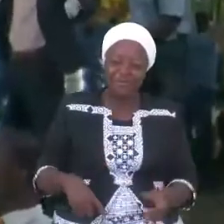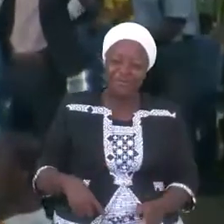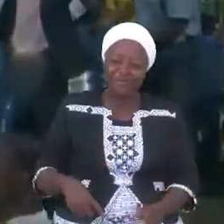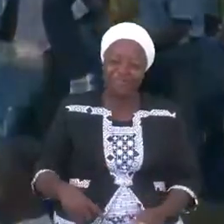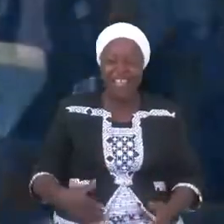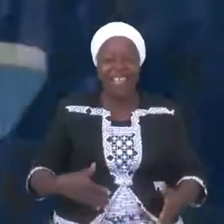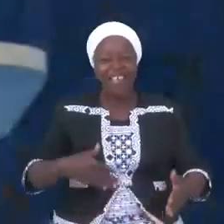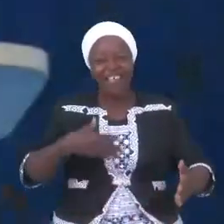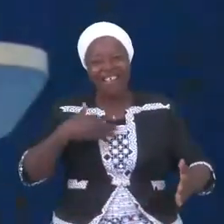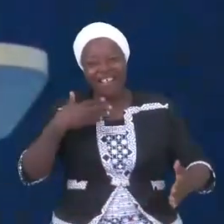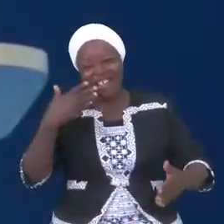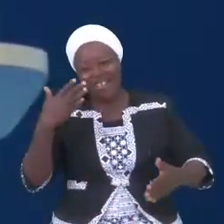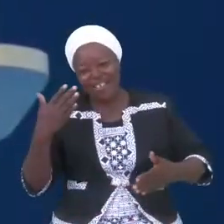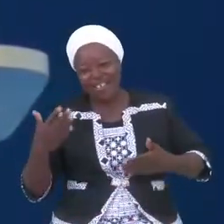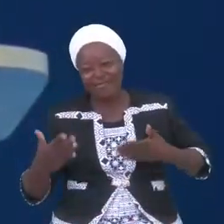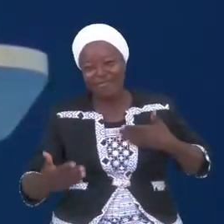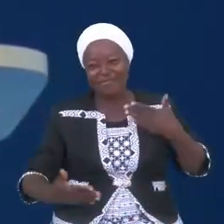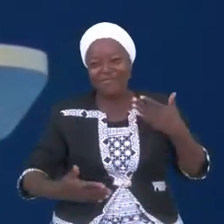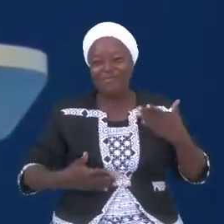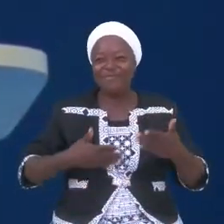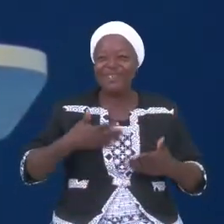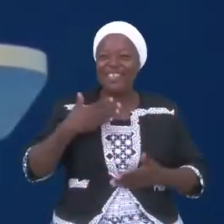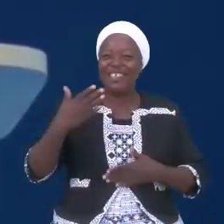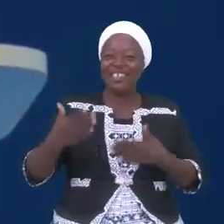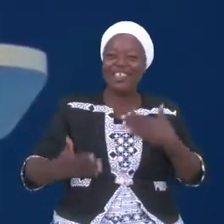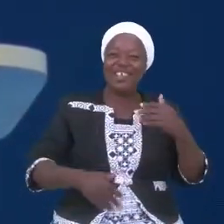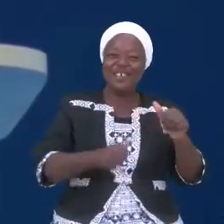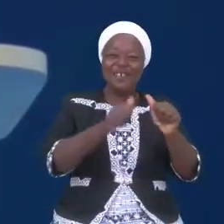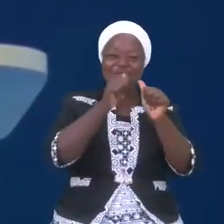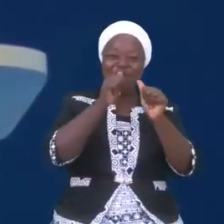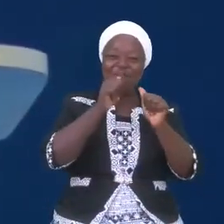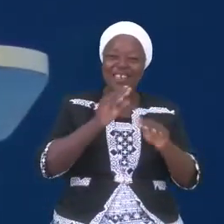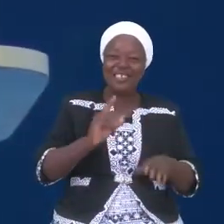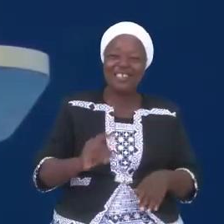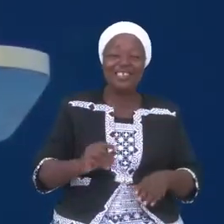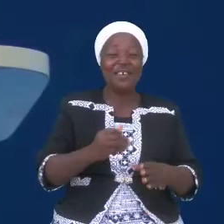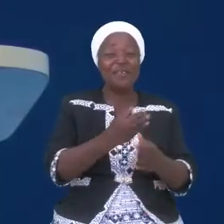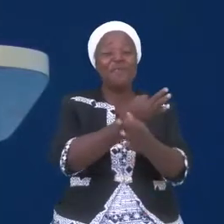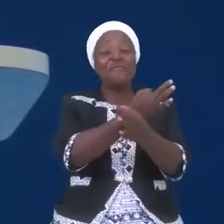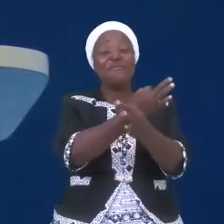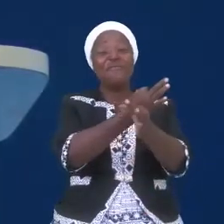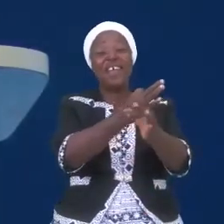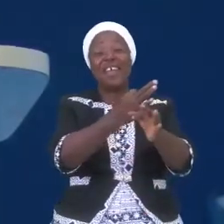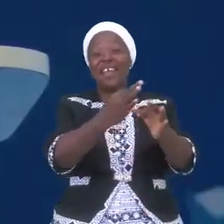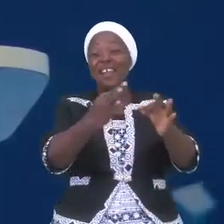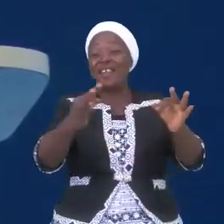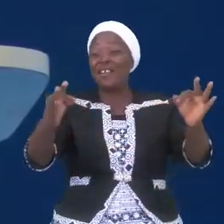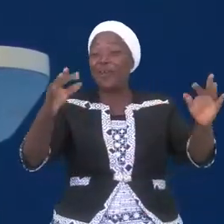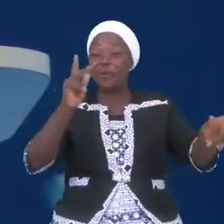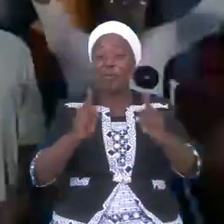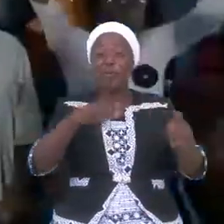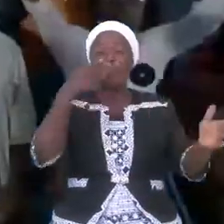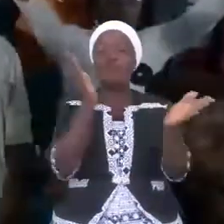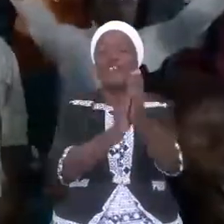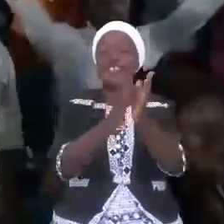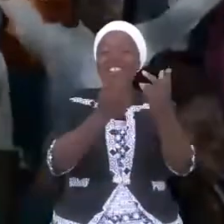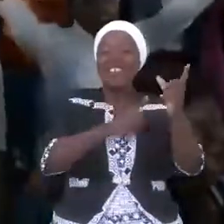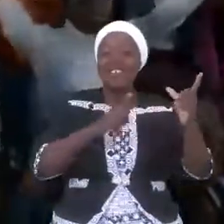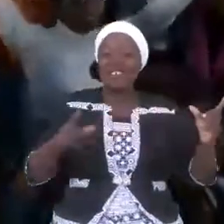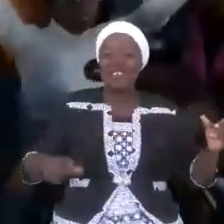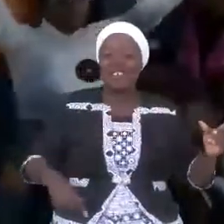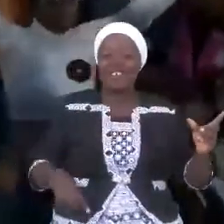Joyful, happy, blessed, emancipated people. Praise the